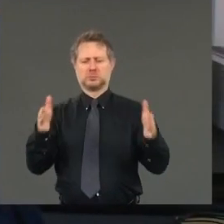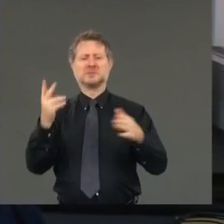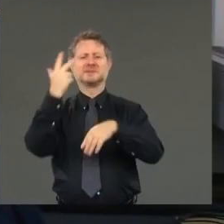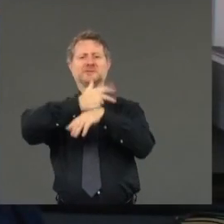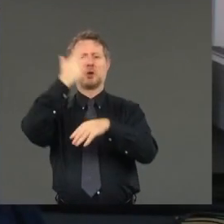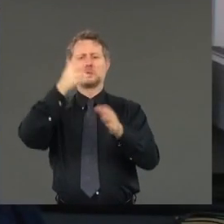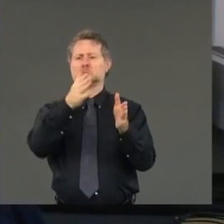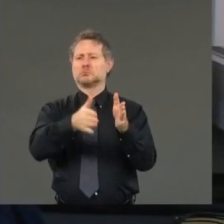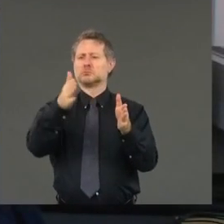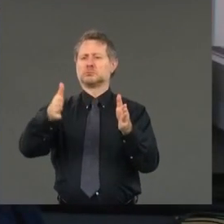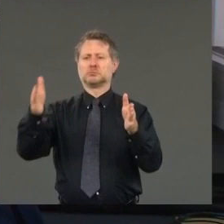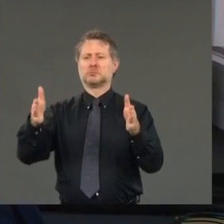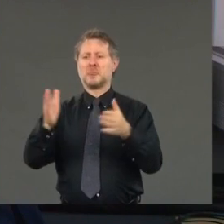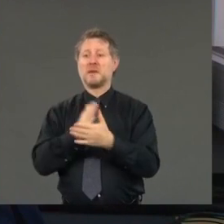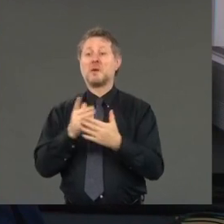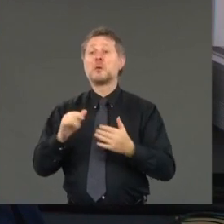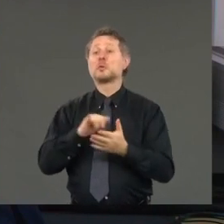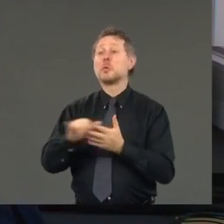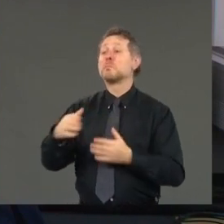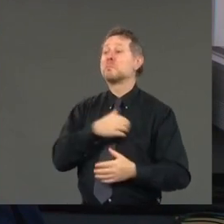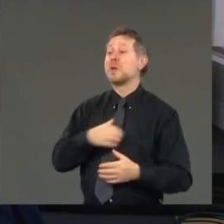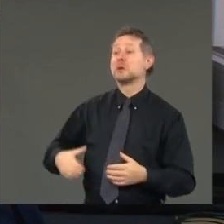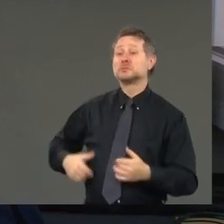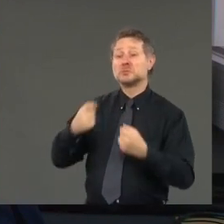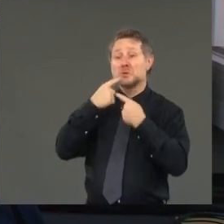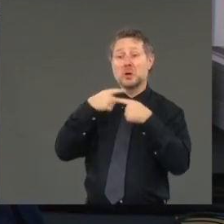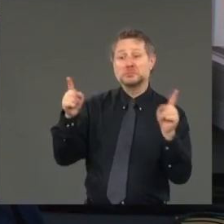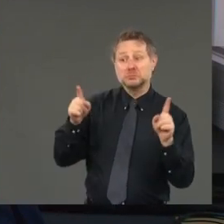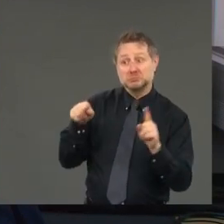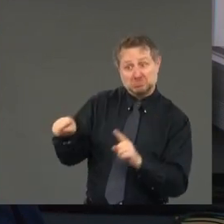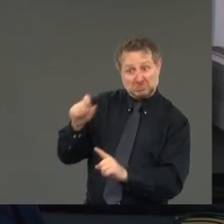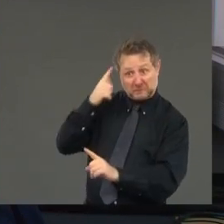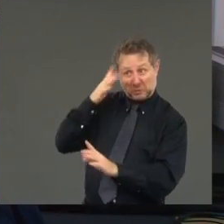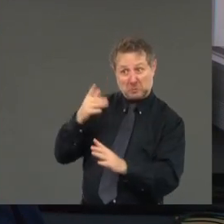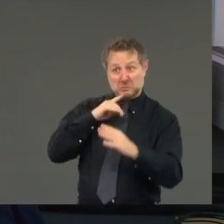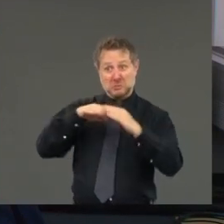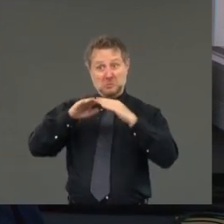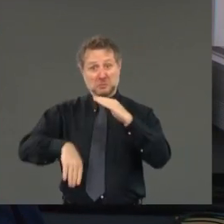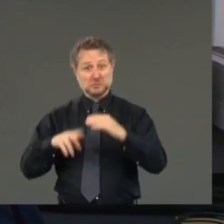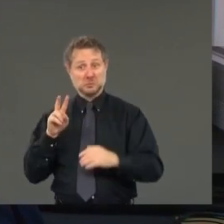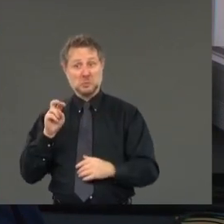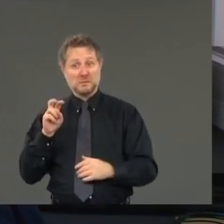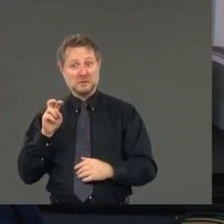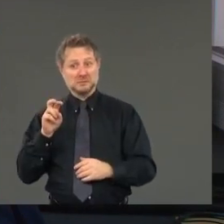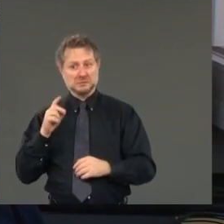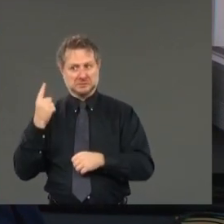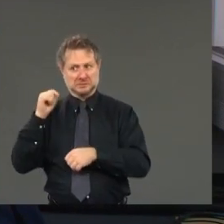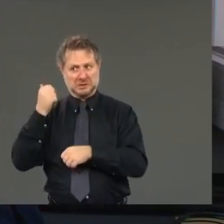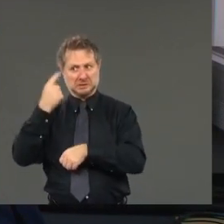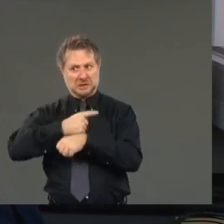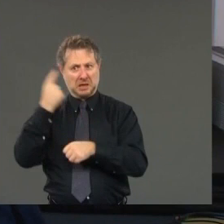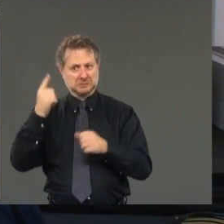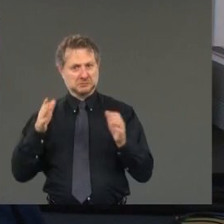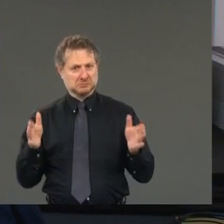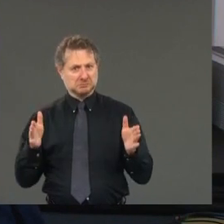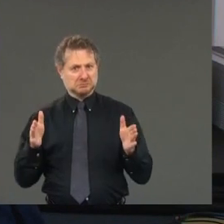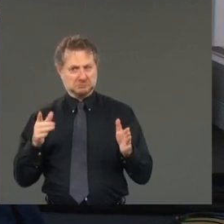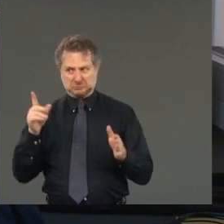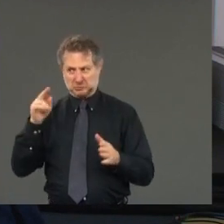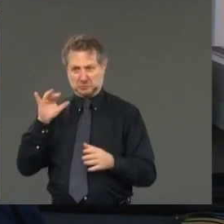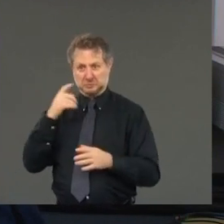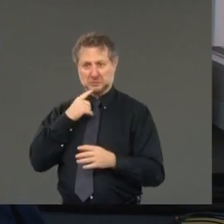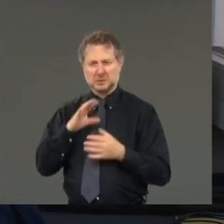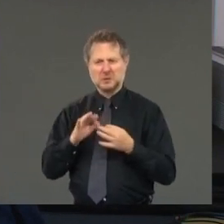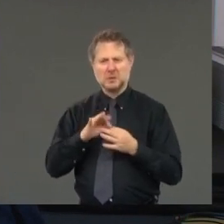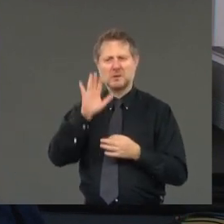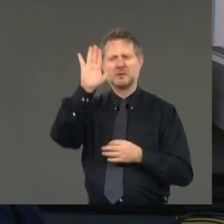said today was if the hospitalization stayed below 200 for 10 straight days, they're in the clear. Their hospitalizations are now at